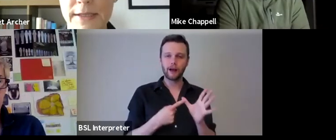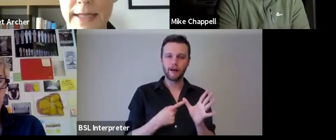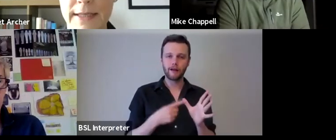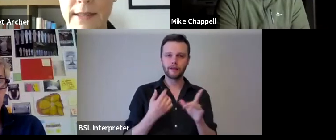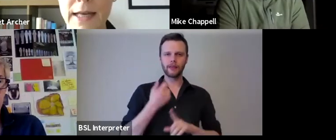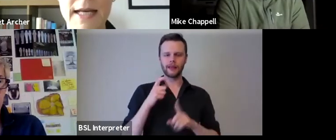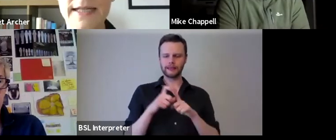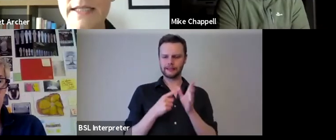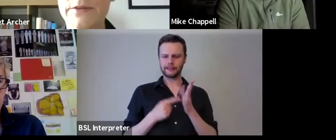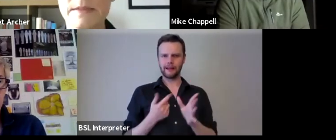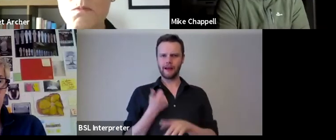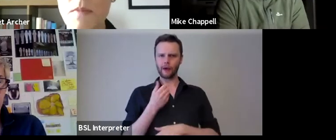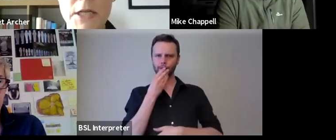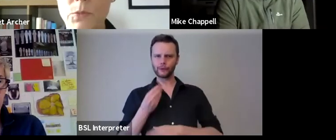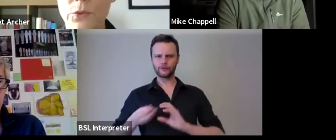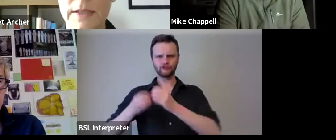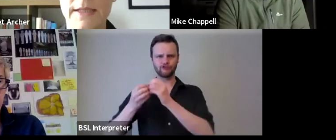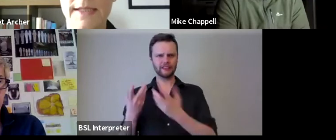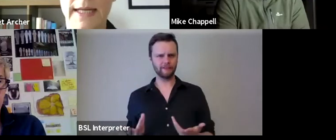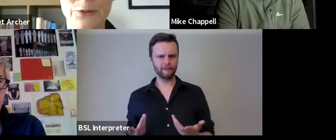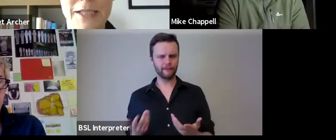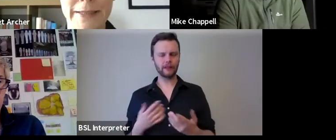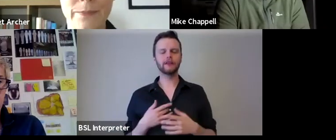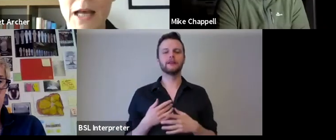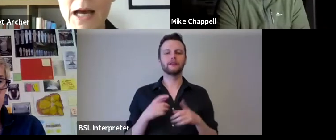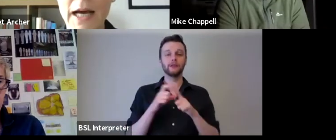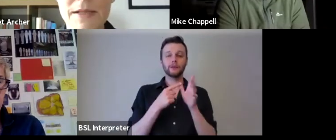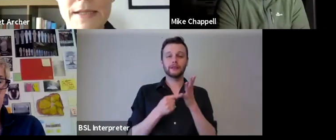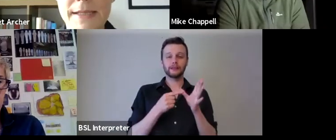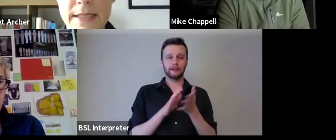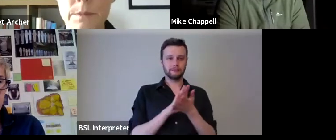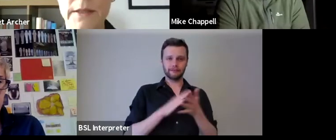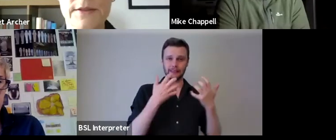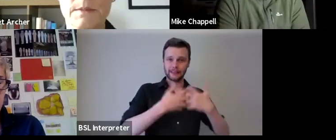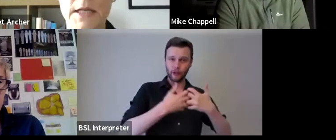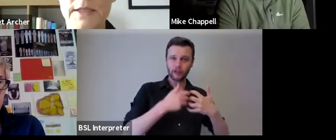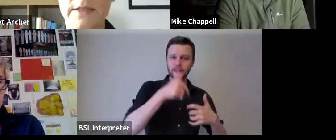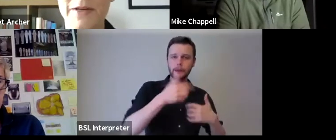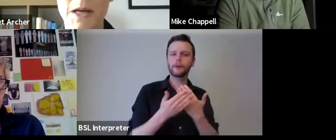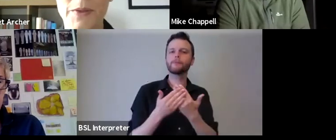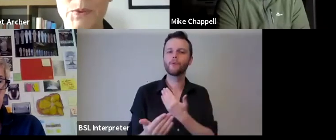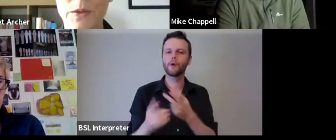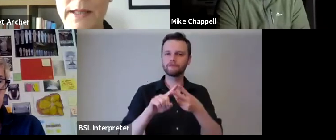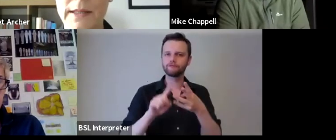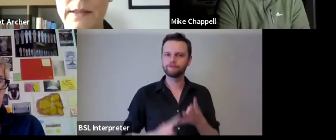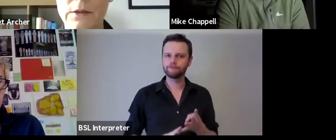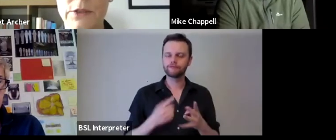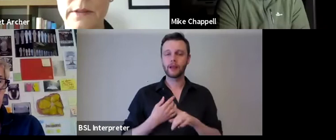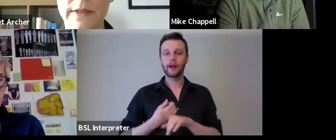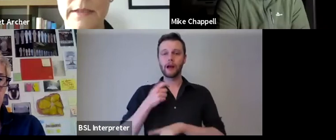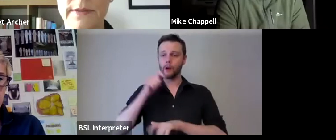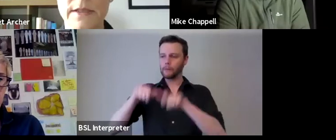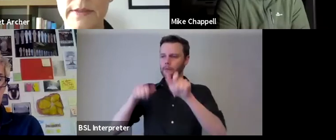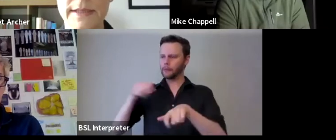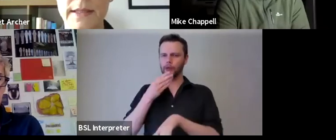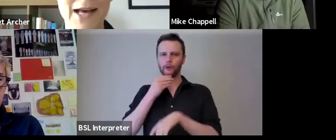industries use data? Data is much more than just technology. How is data being used imaginatively by people working in culture